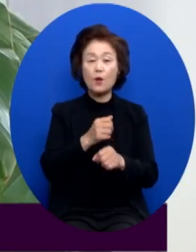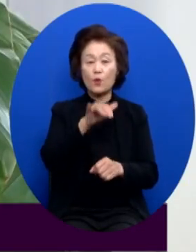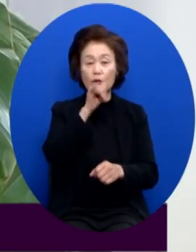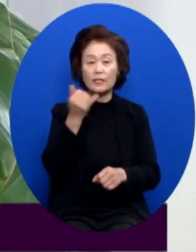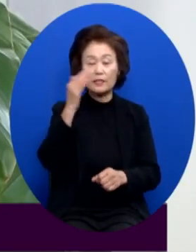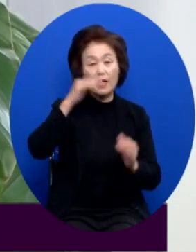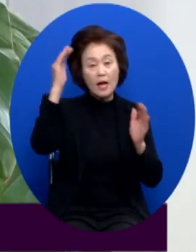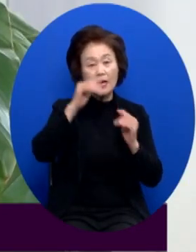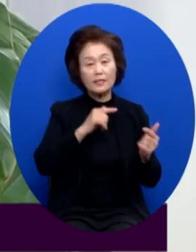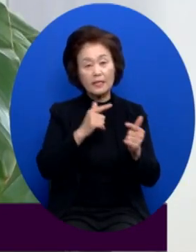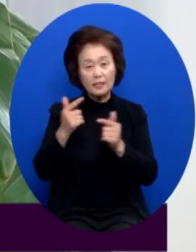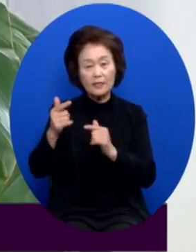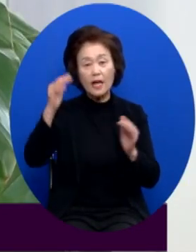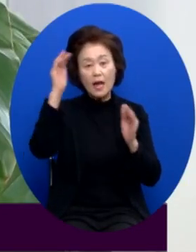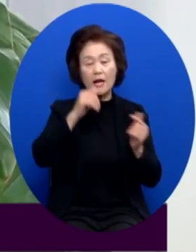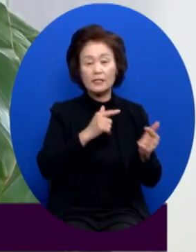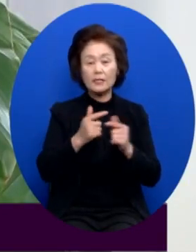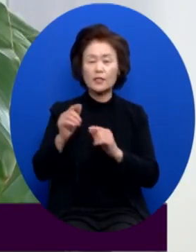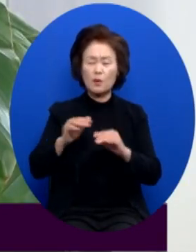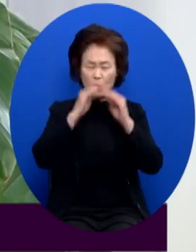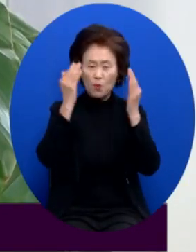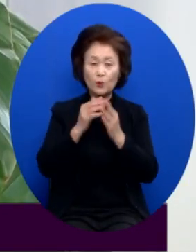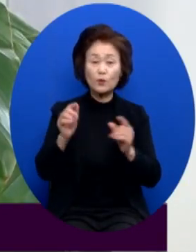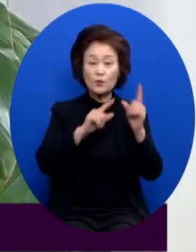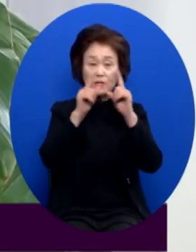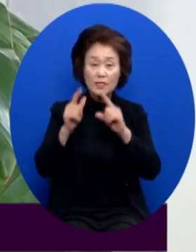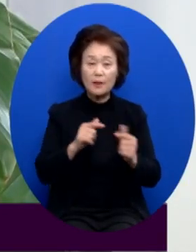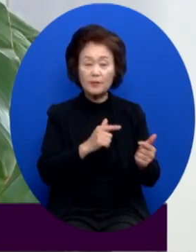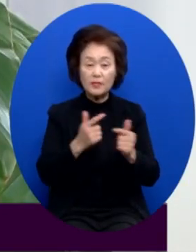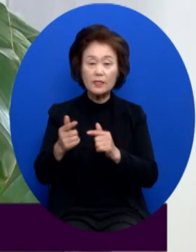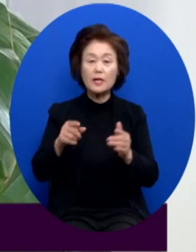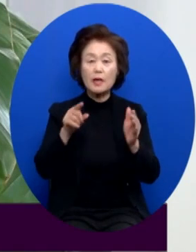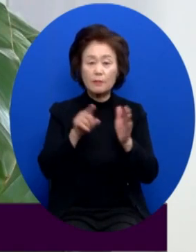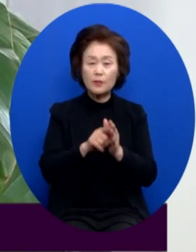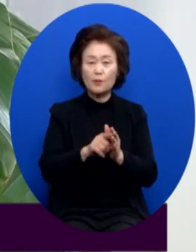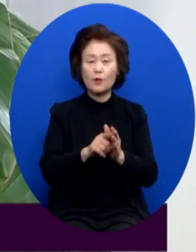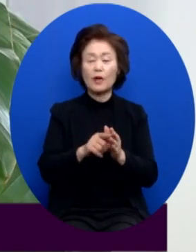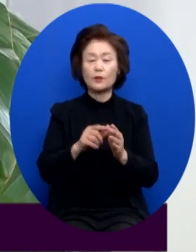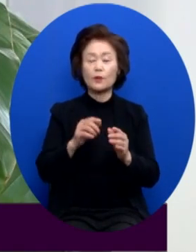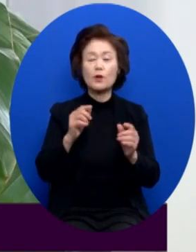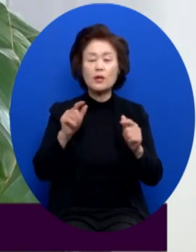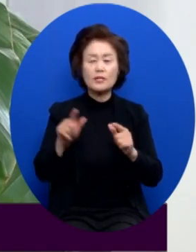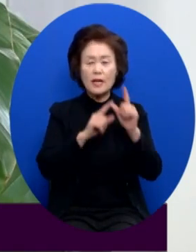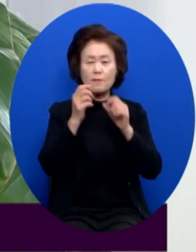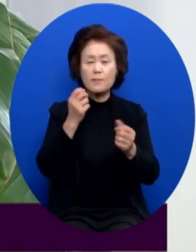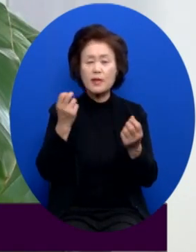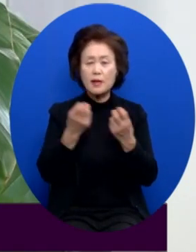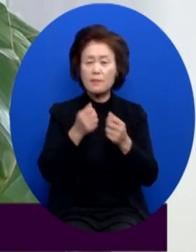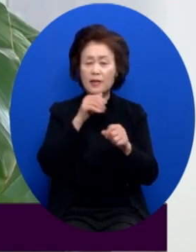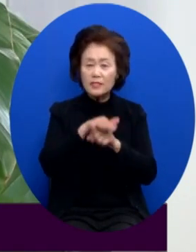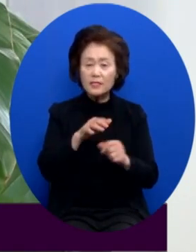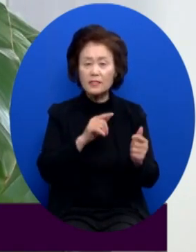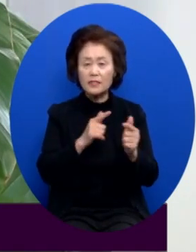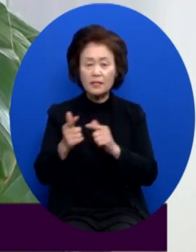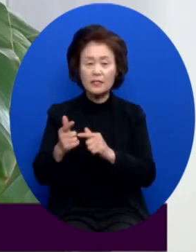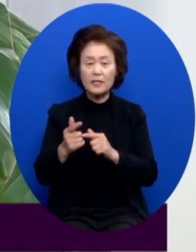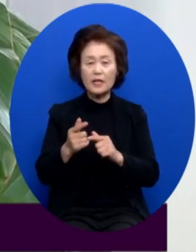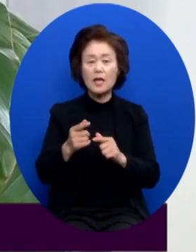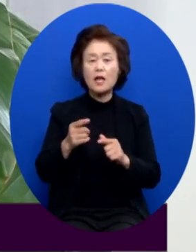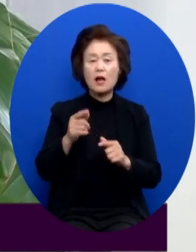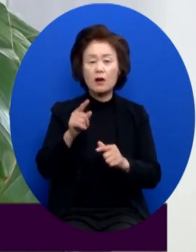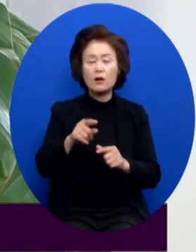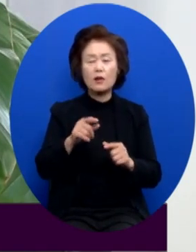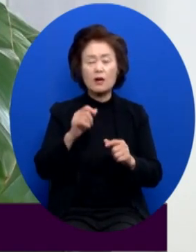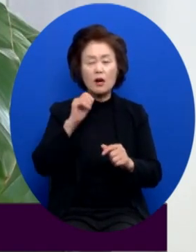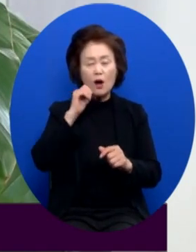of life from a biblical perspective and all subject areas that they're studying in so that they'll be strengthened in their faith and be